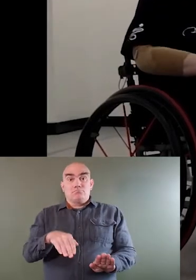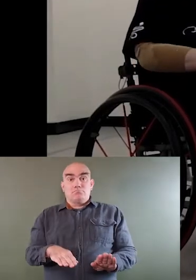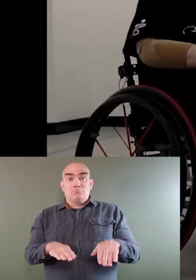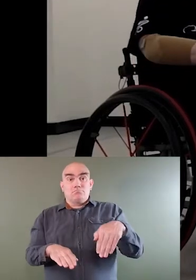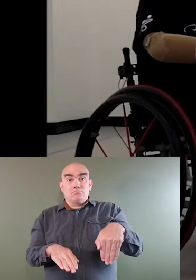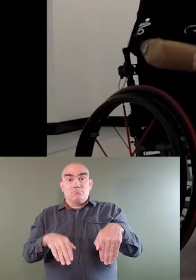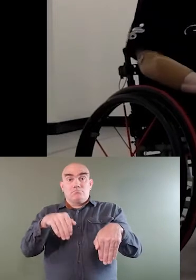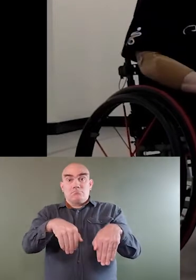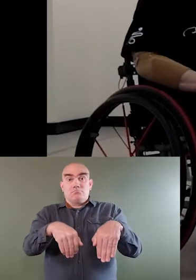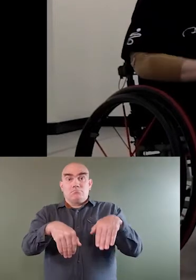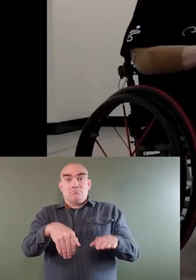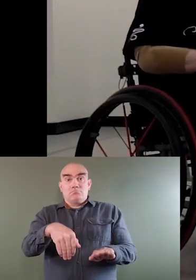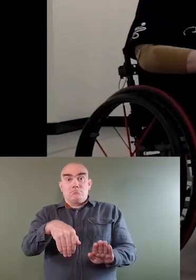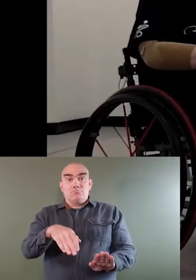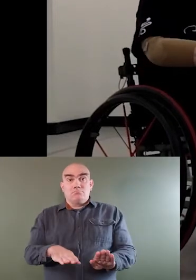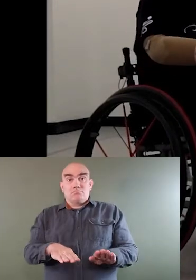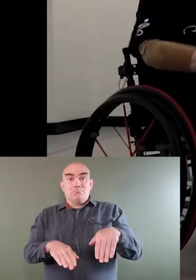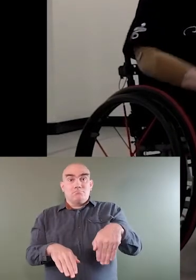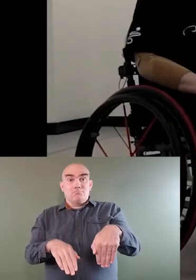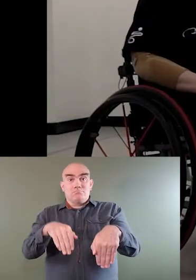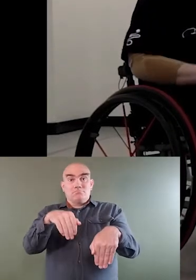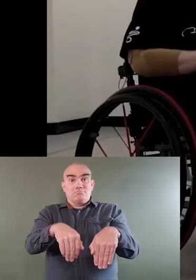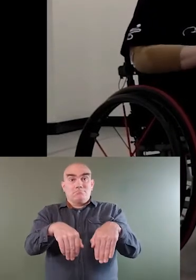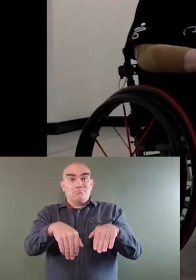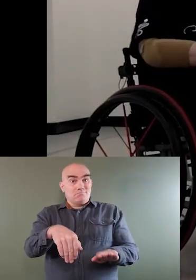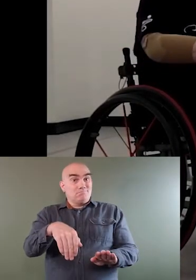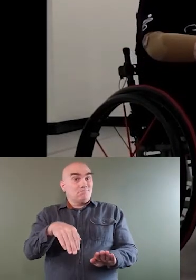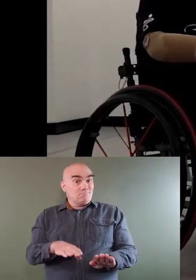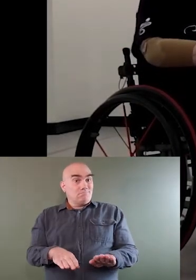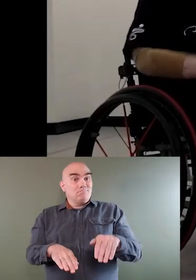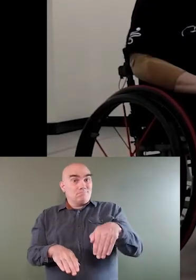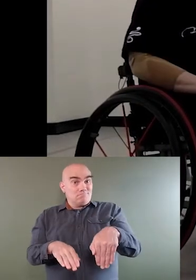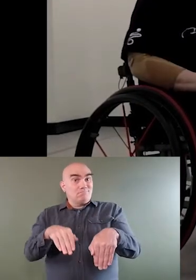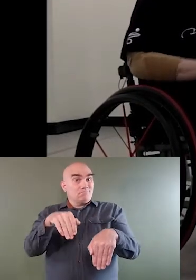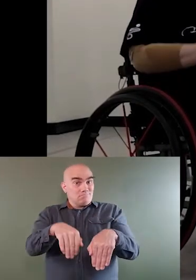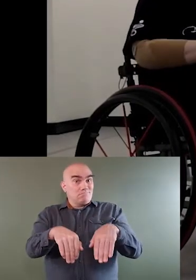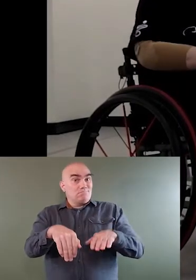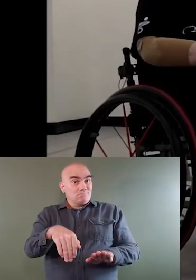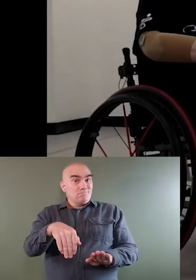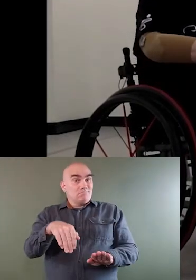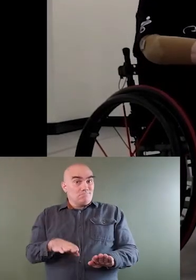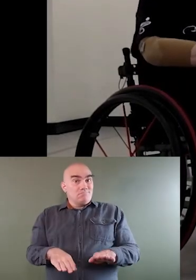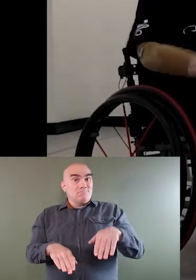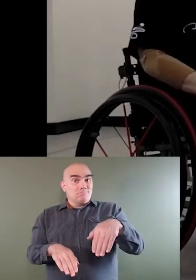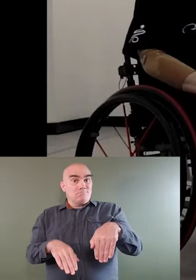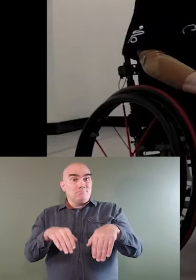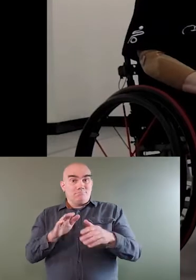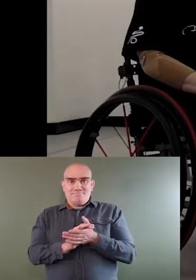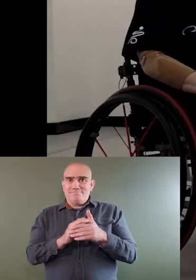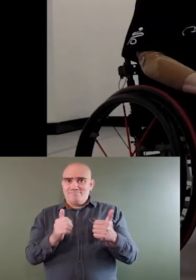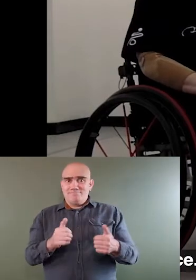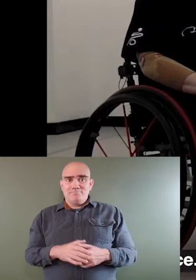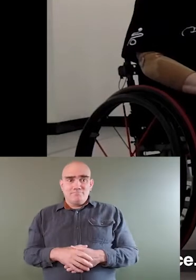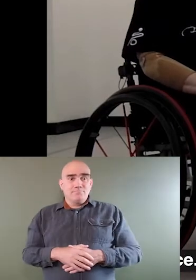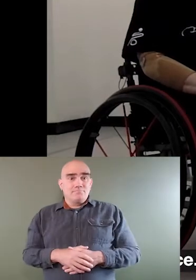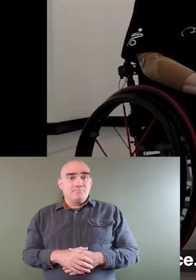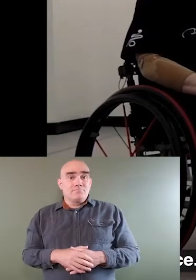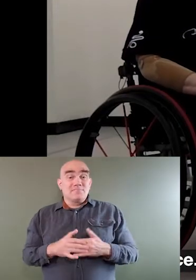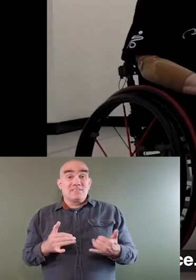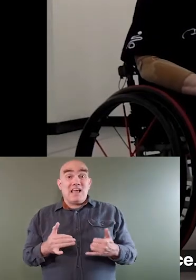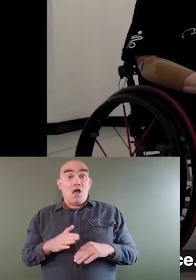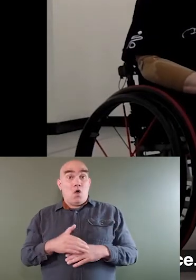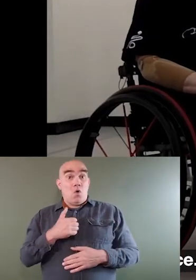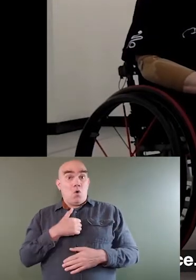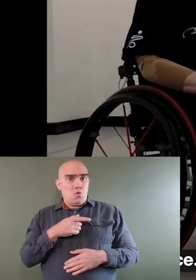5, 6, 7, 8. Nice.